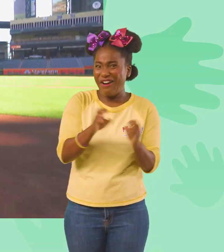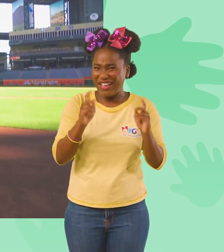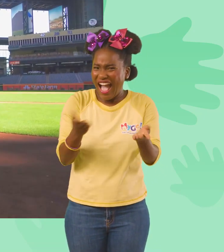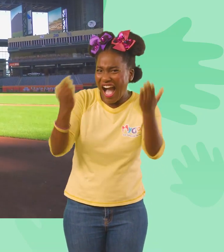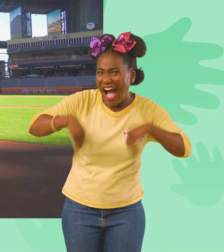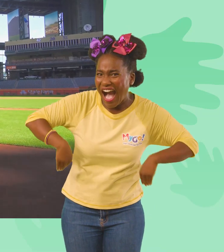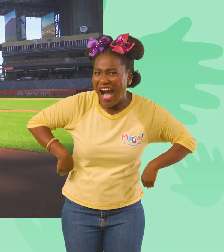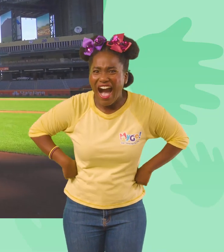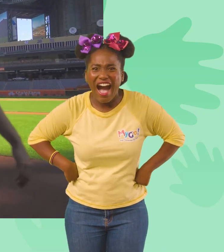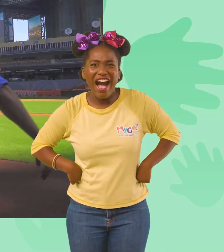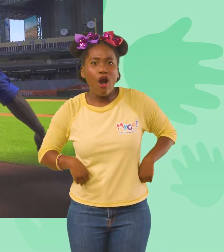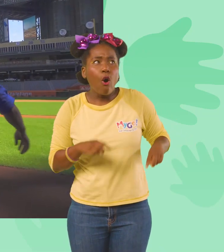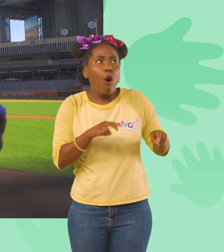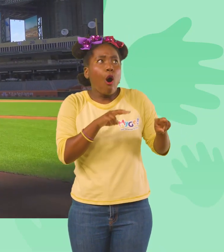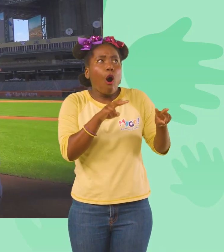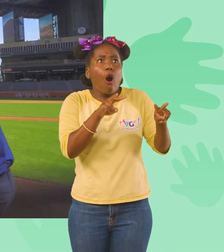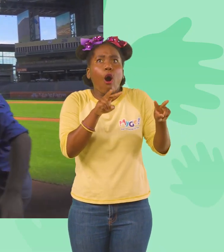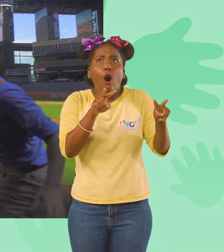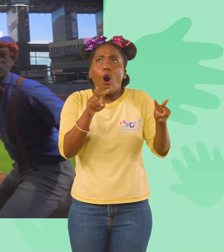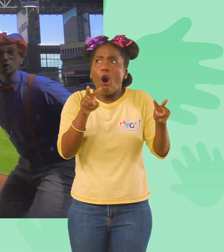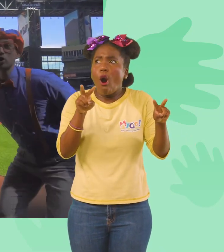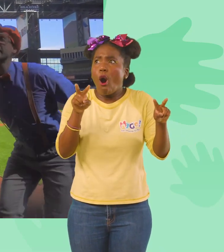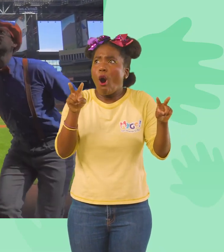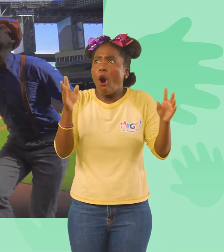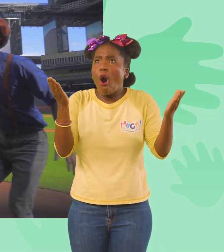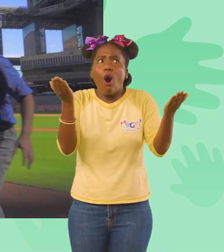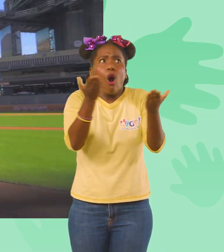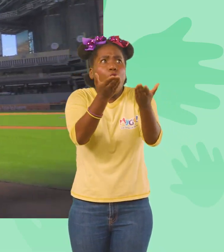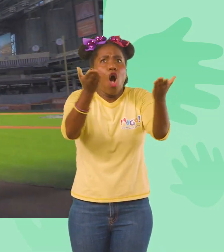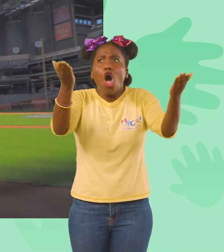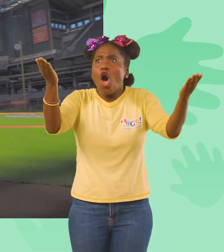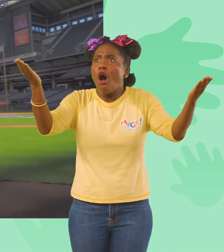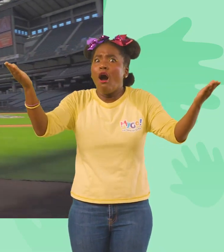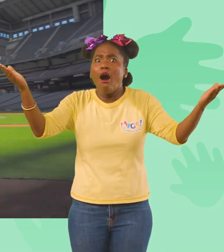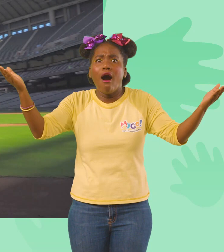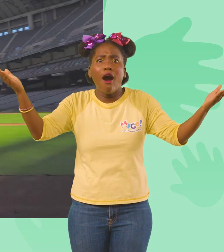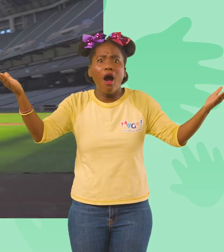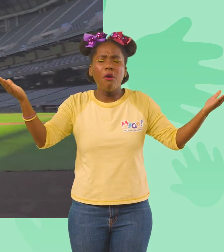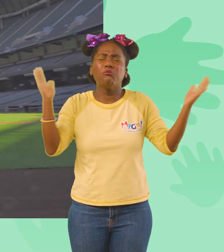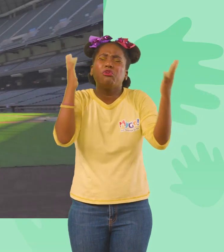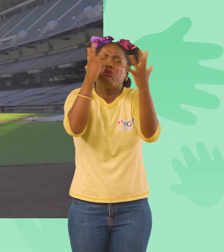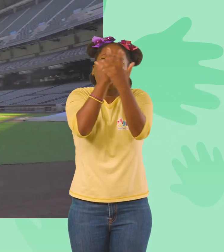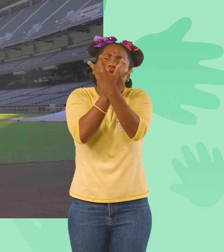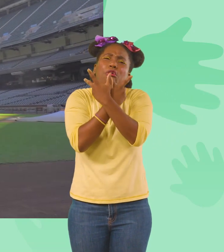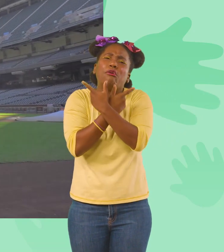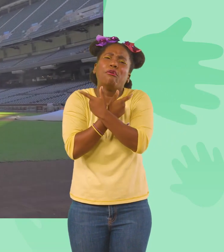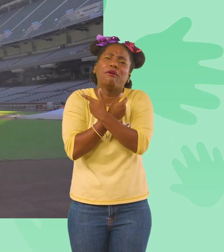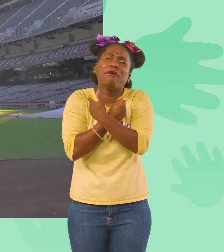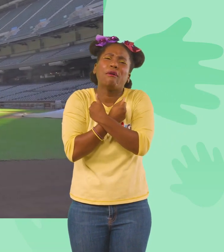Okay, come on. Whoa! Look at this place. It's so